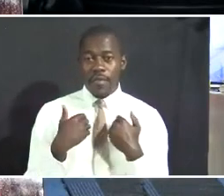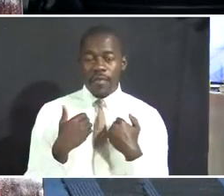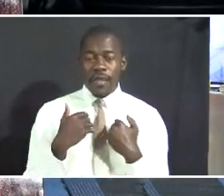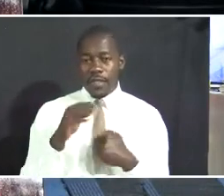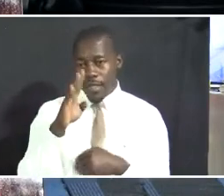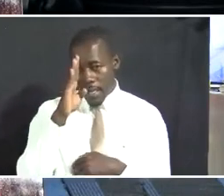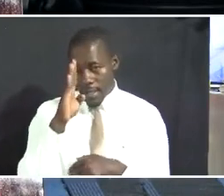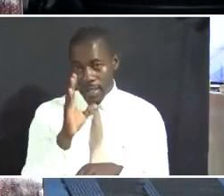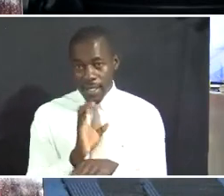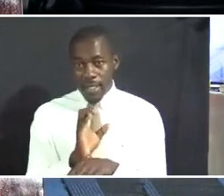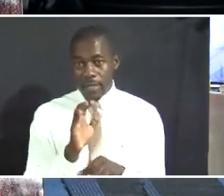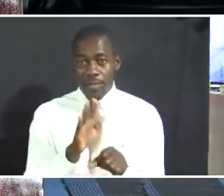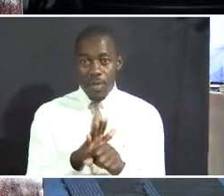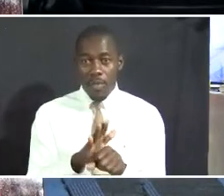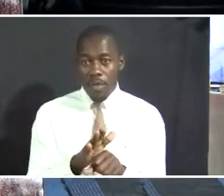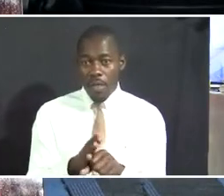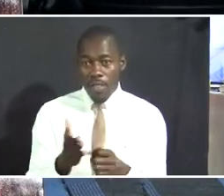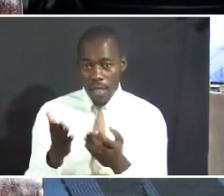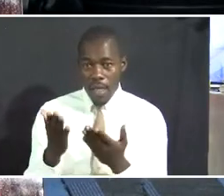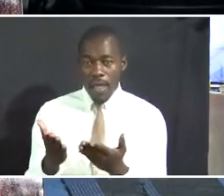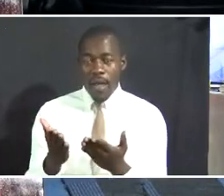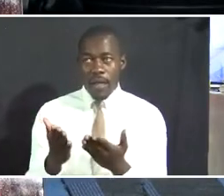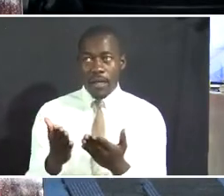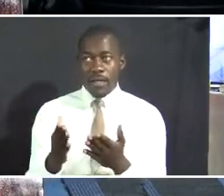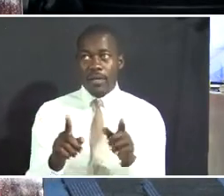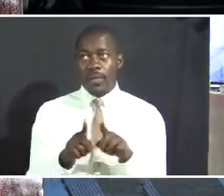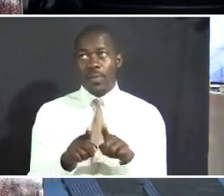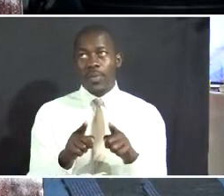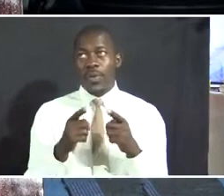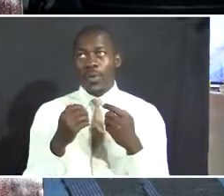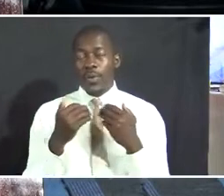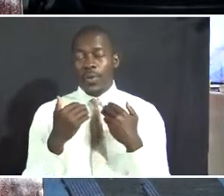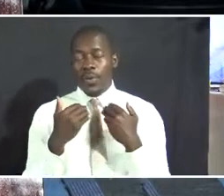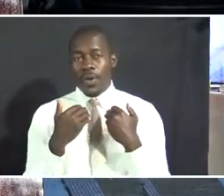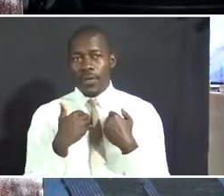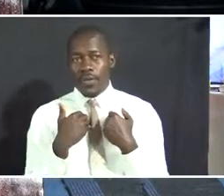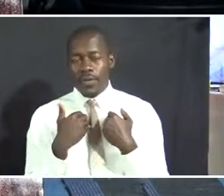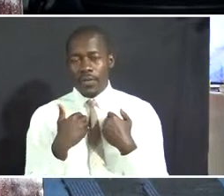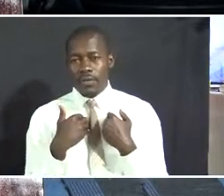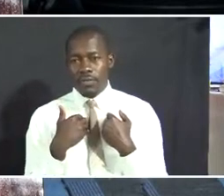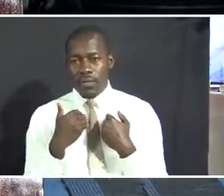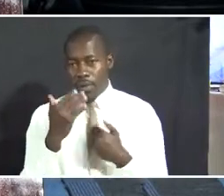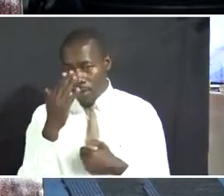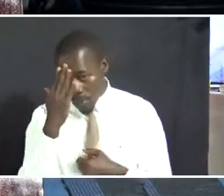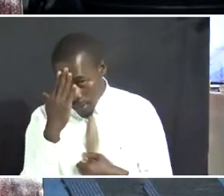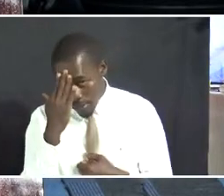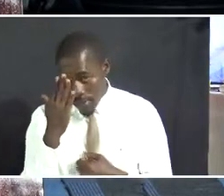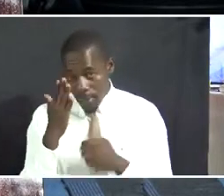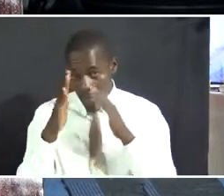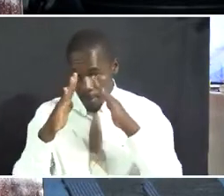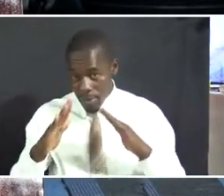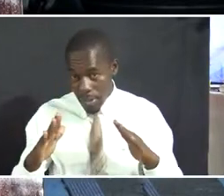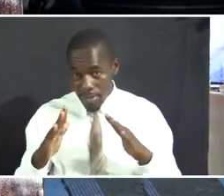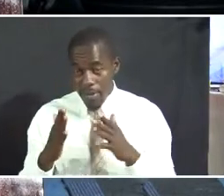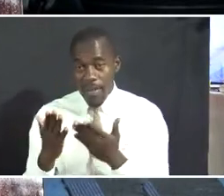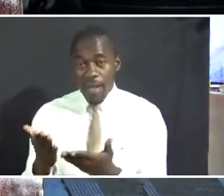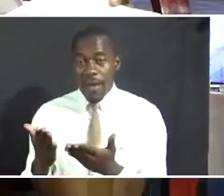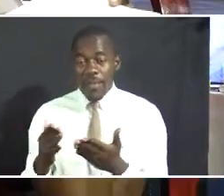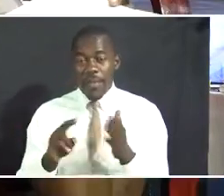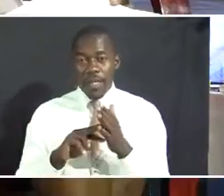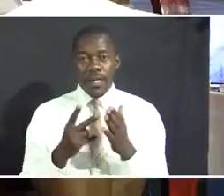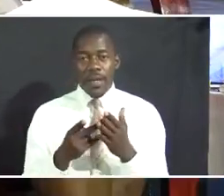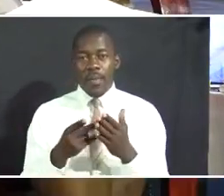religions. And it's a national school. So you can imagine how people are very happy to take their